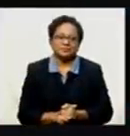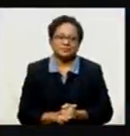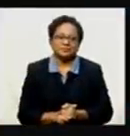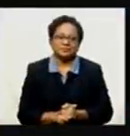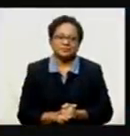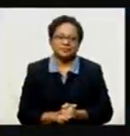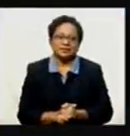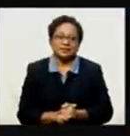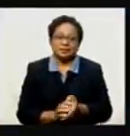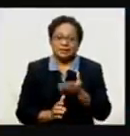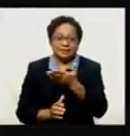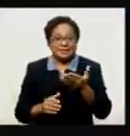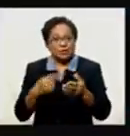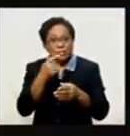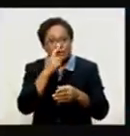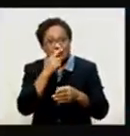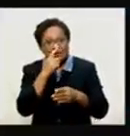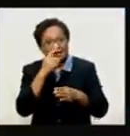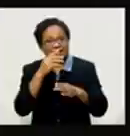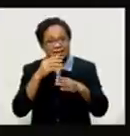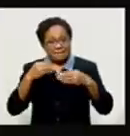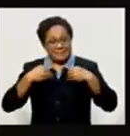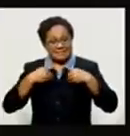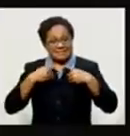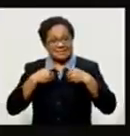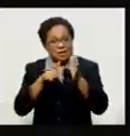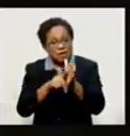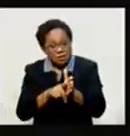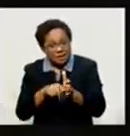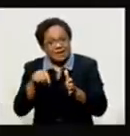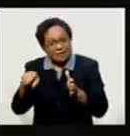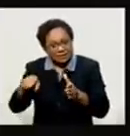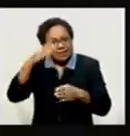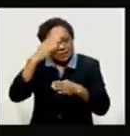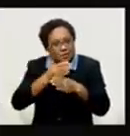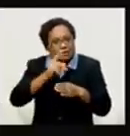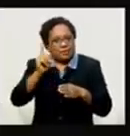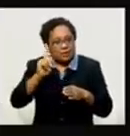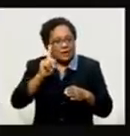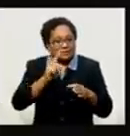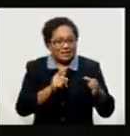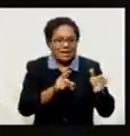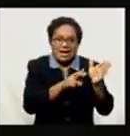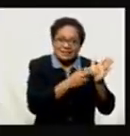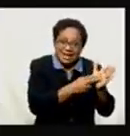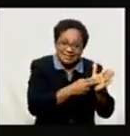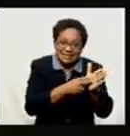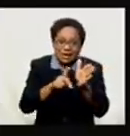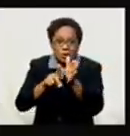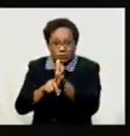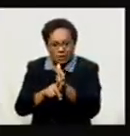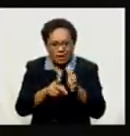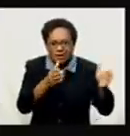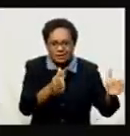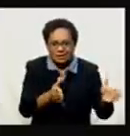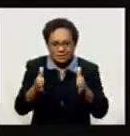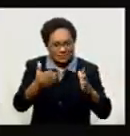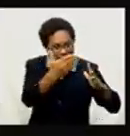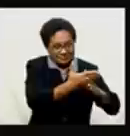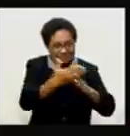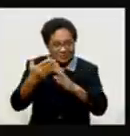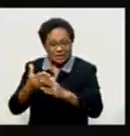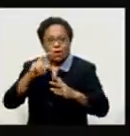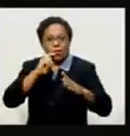Business operators from Lotoka are hoping that the containment zones of Nandi and the Sugar City are opened